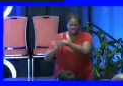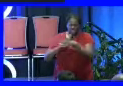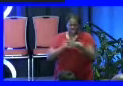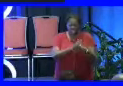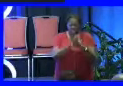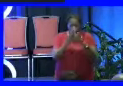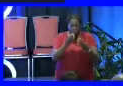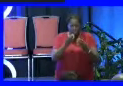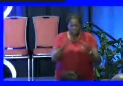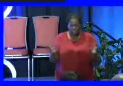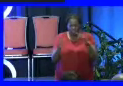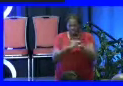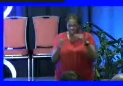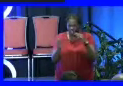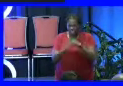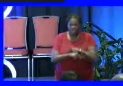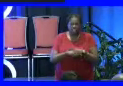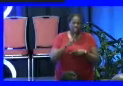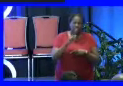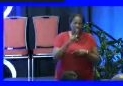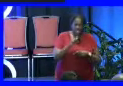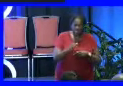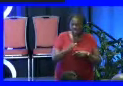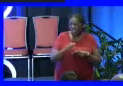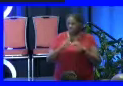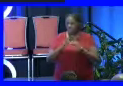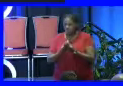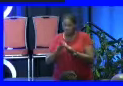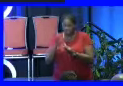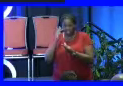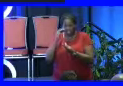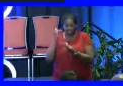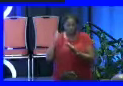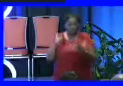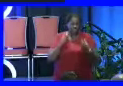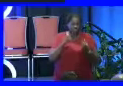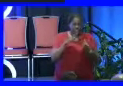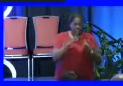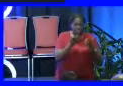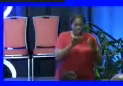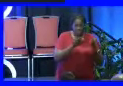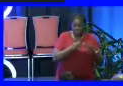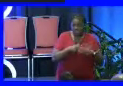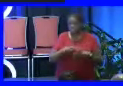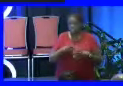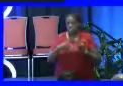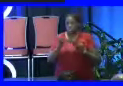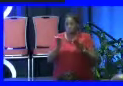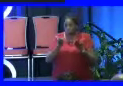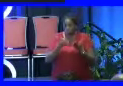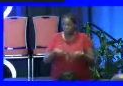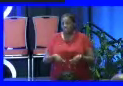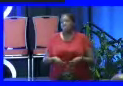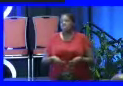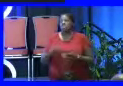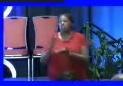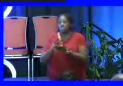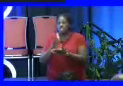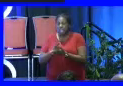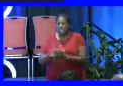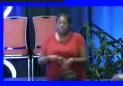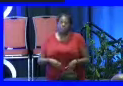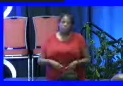systems, departments, and agencies. And in California, we have like healthcare services, Department of Social Services, we have Department of Rehab, we